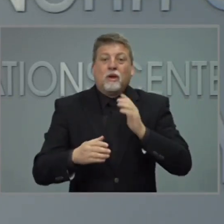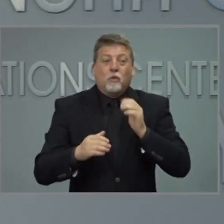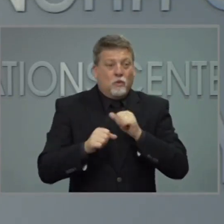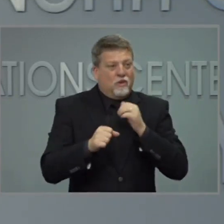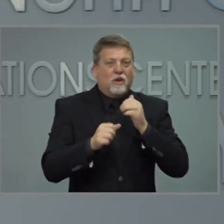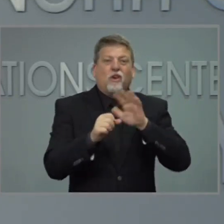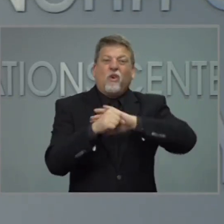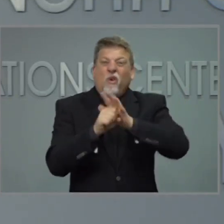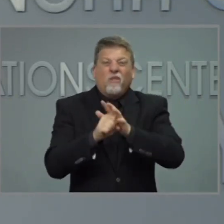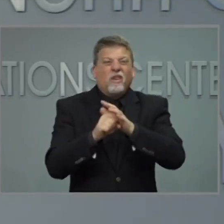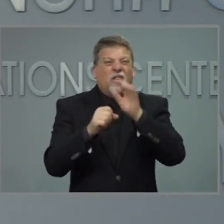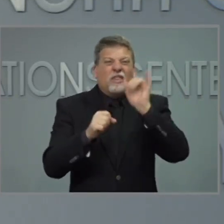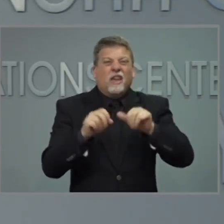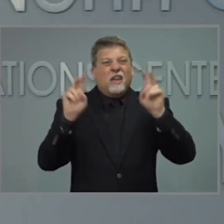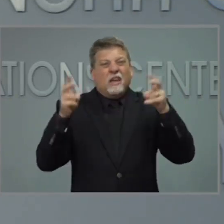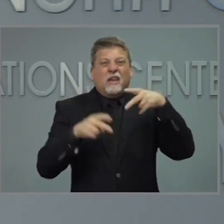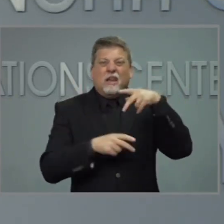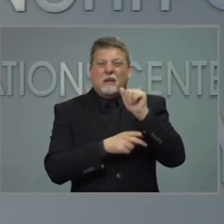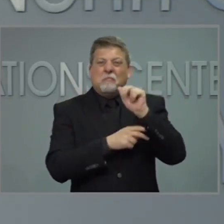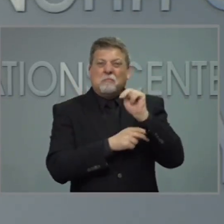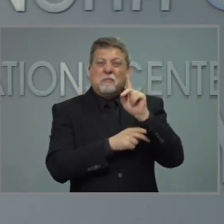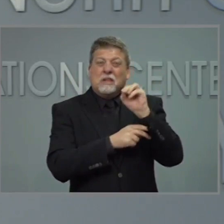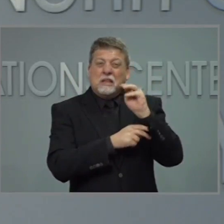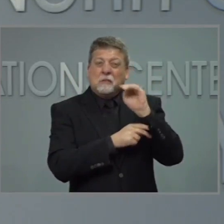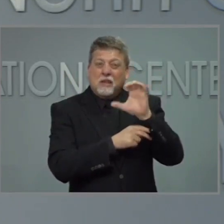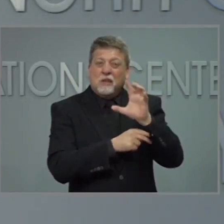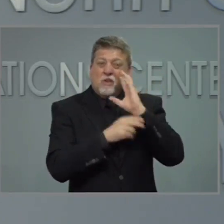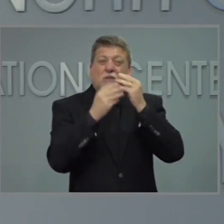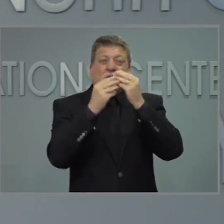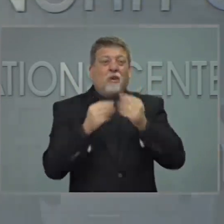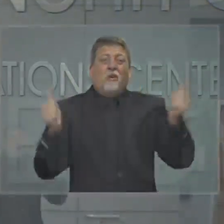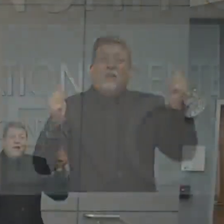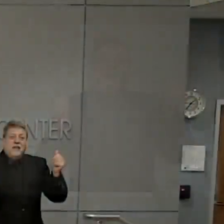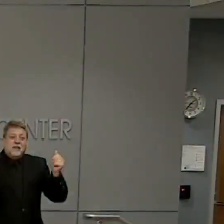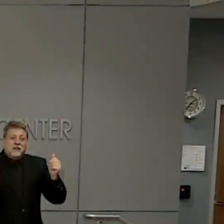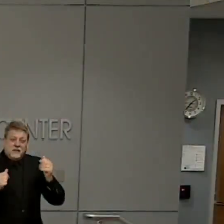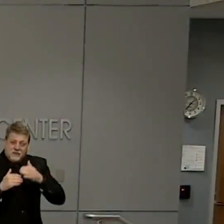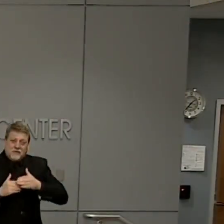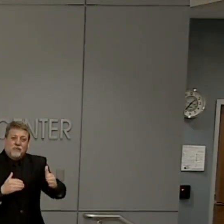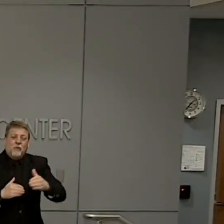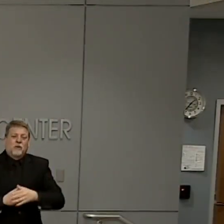Dr. Cohen to give an update on our COVID-19 metrics. Dr. Cohen.